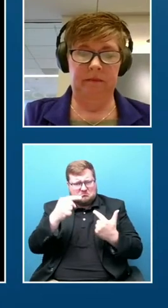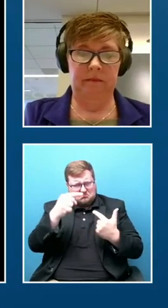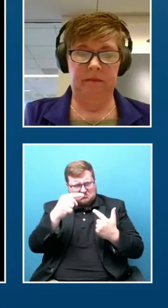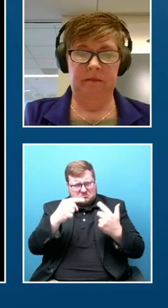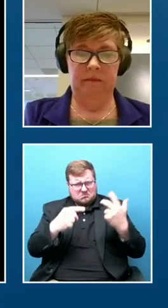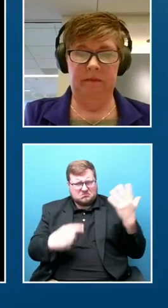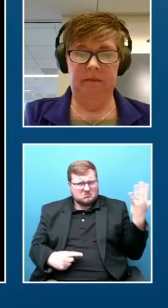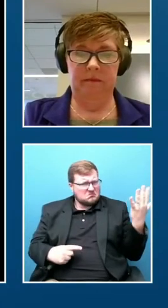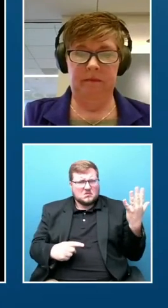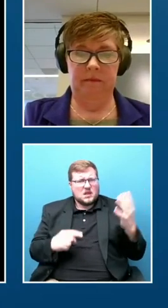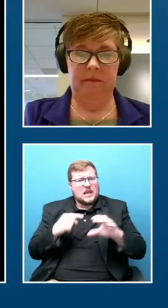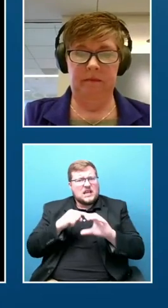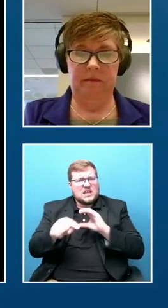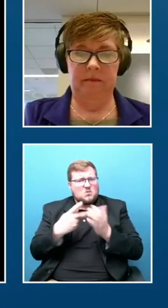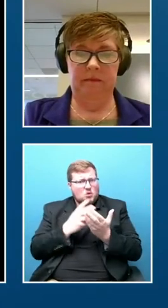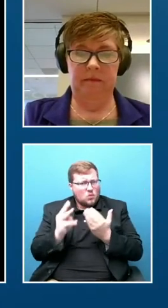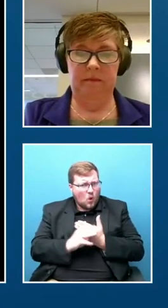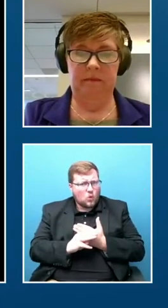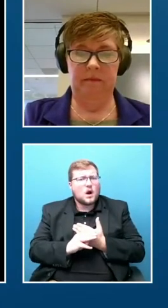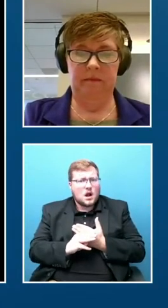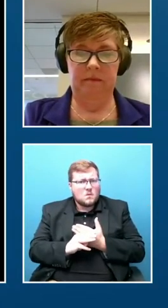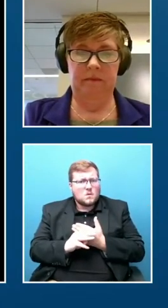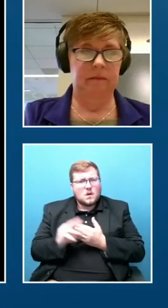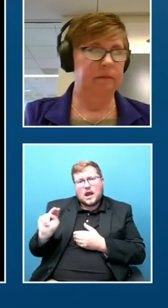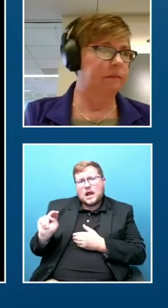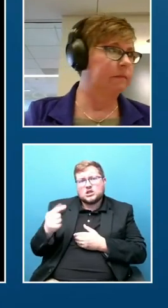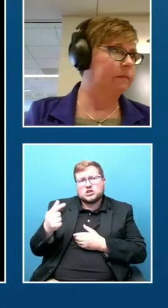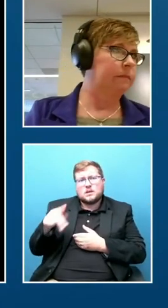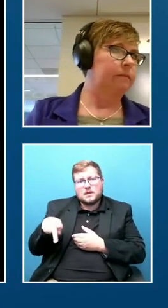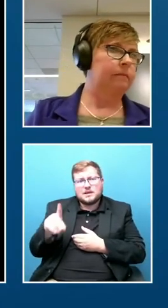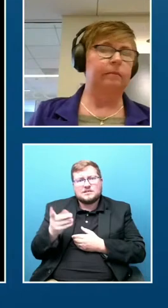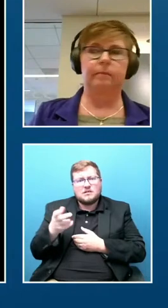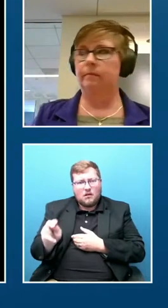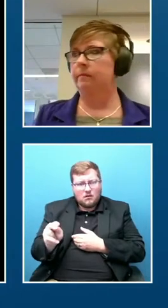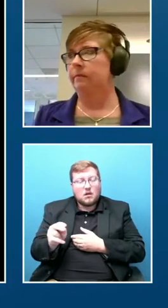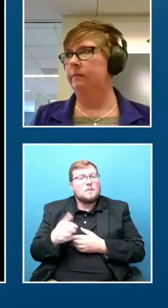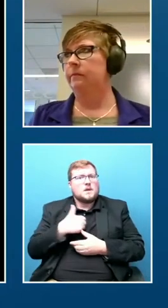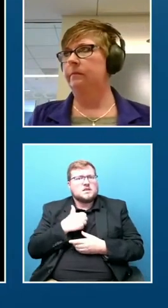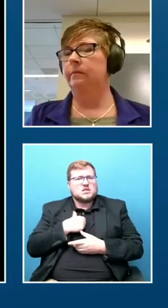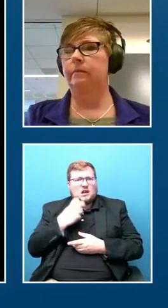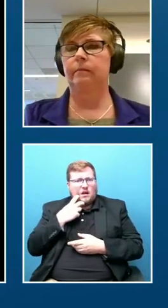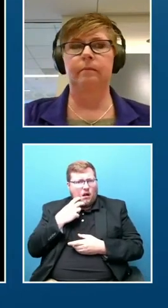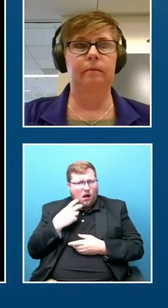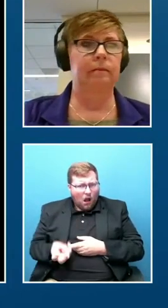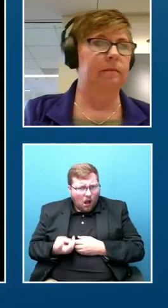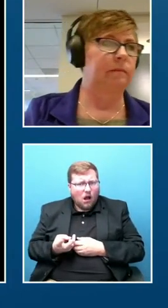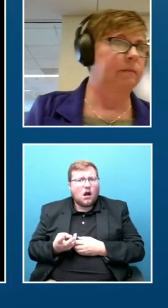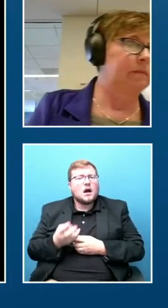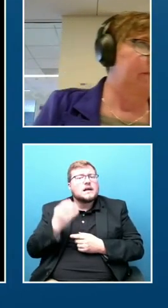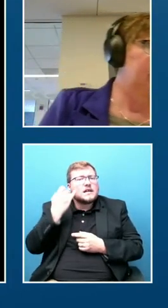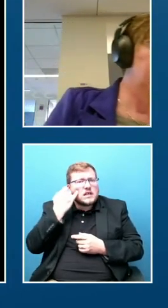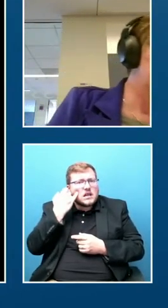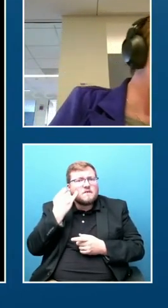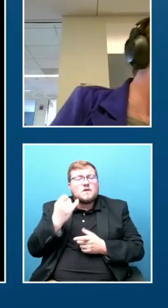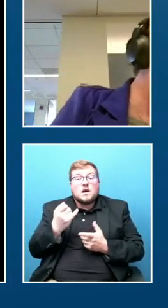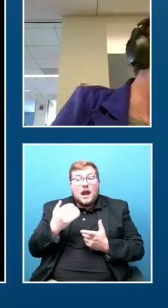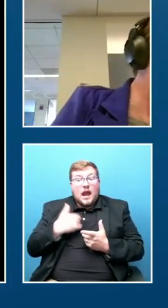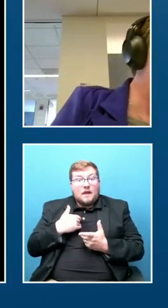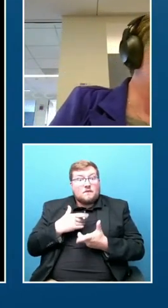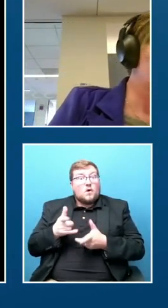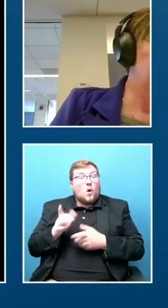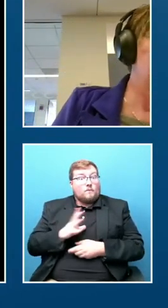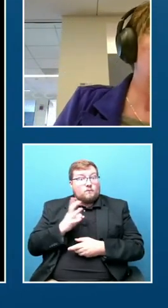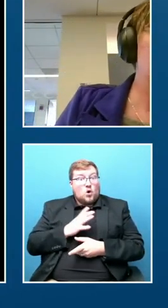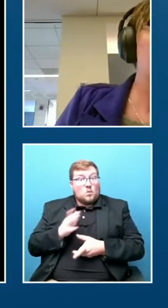email programs, including, of course, NGP VAN. I would be genuinely shocked if, in response to making a formal request for